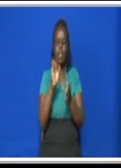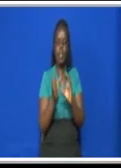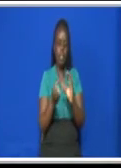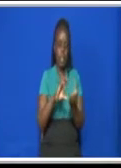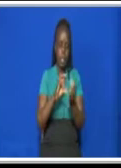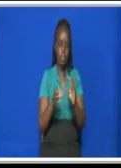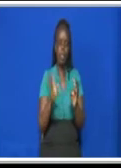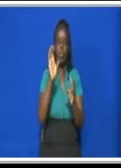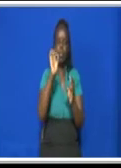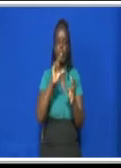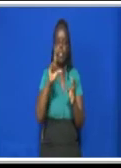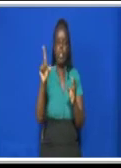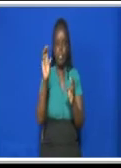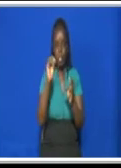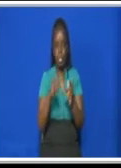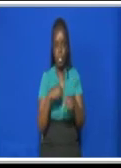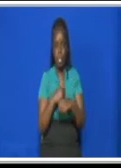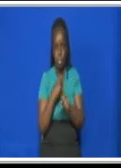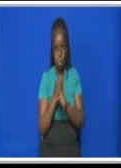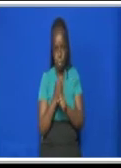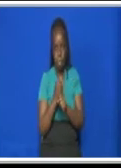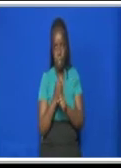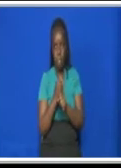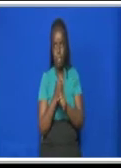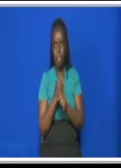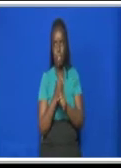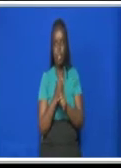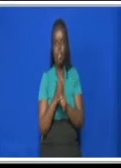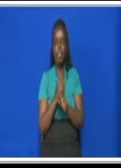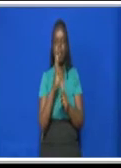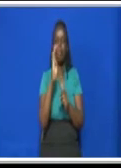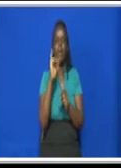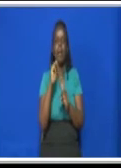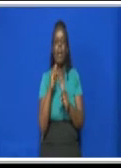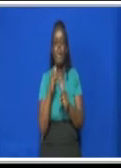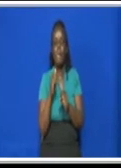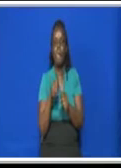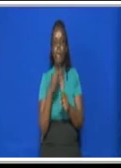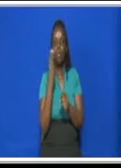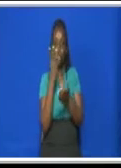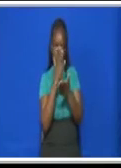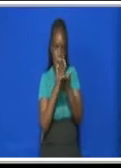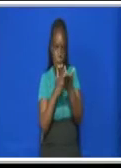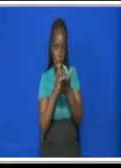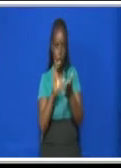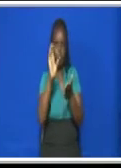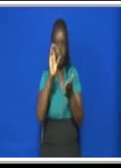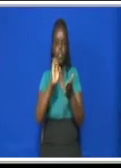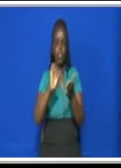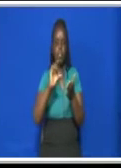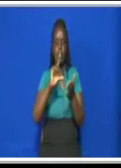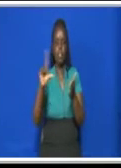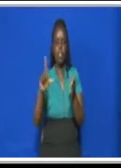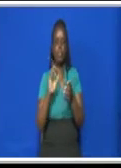cell is meant by two half cells, whereby the